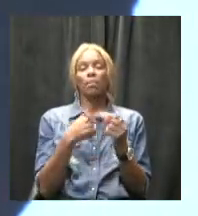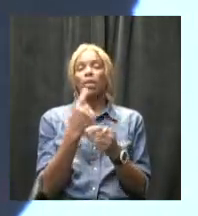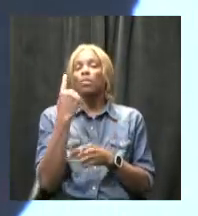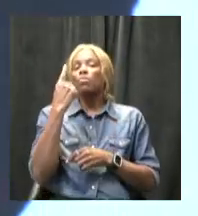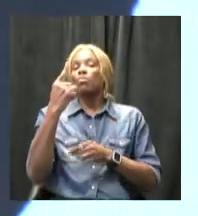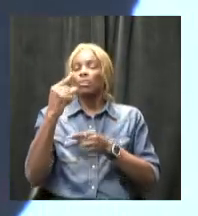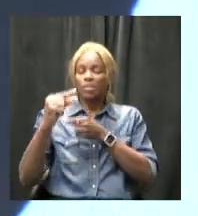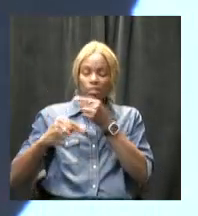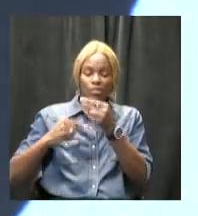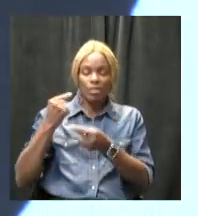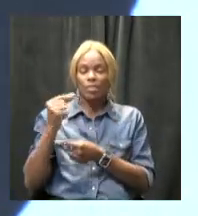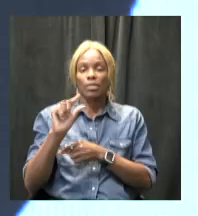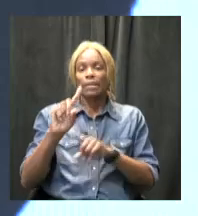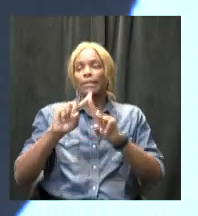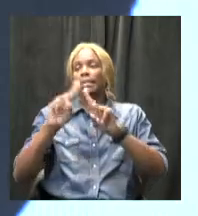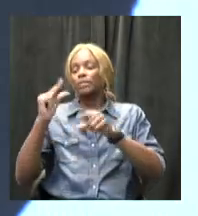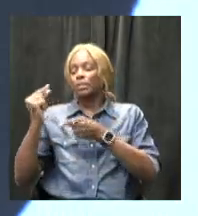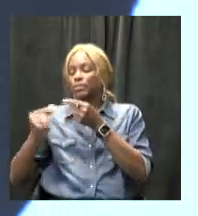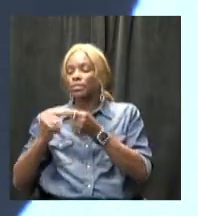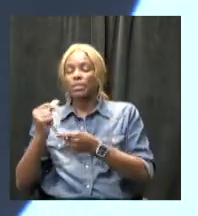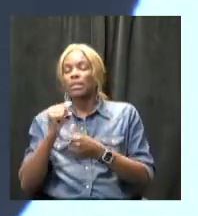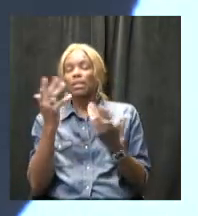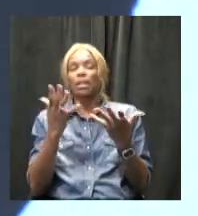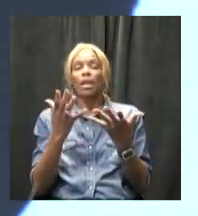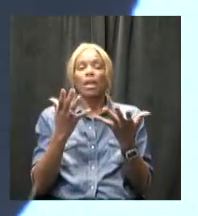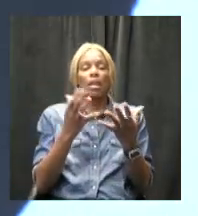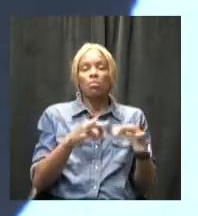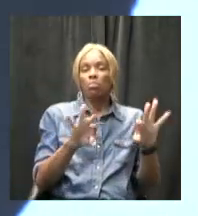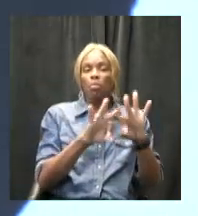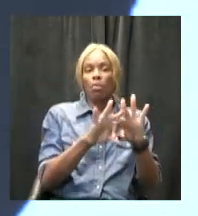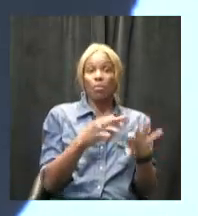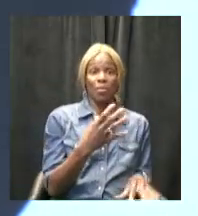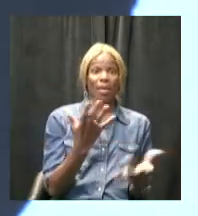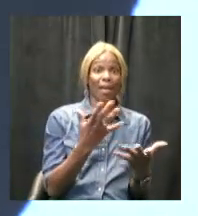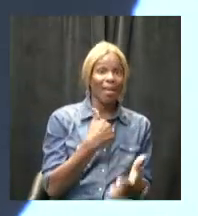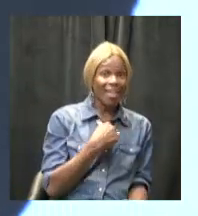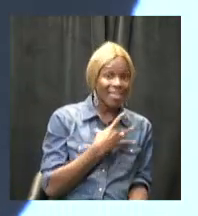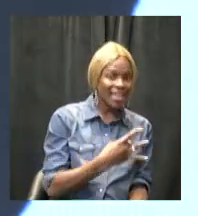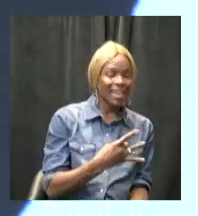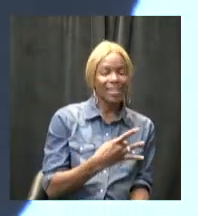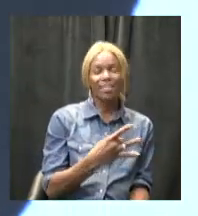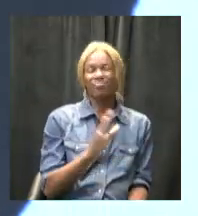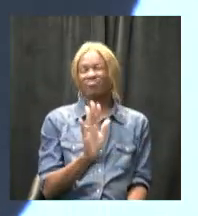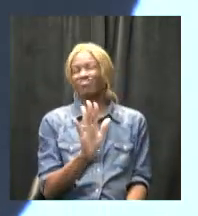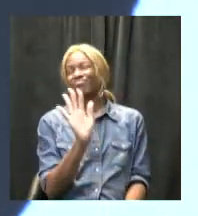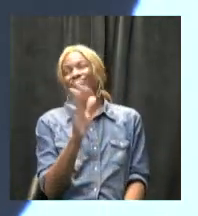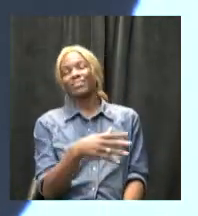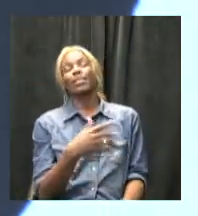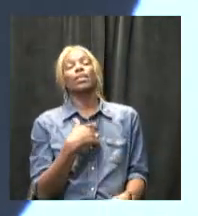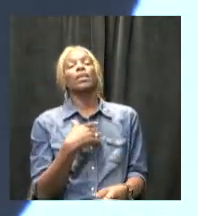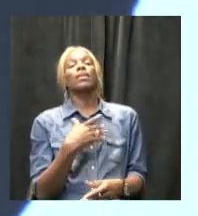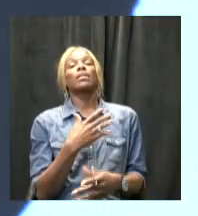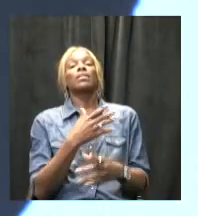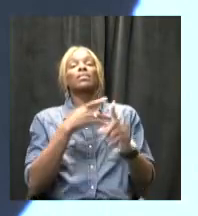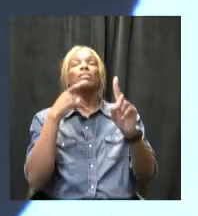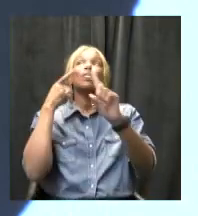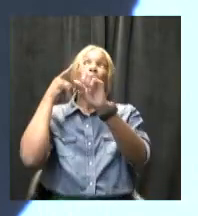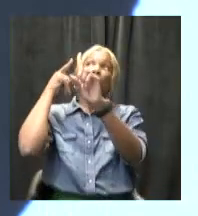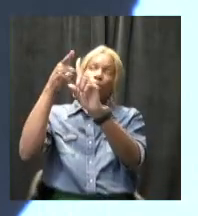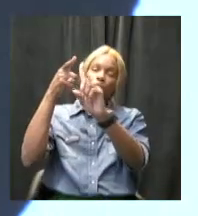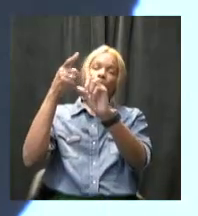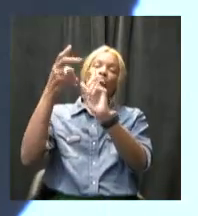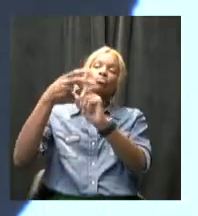generation or another generation. It's not about what I like. It's not about what somebody else like. Listen, if the main thing is the main thing of making